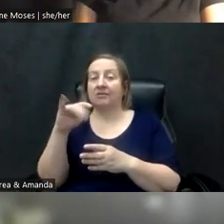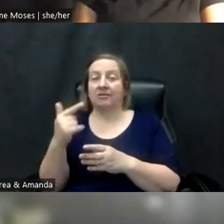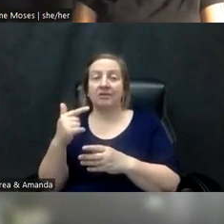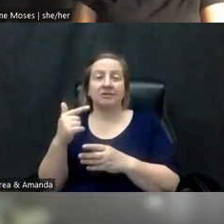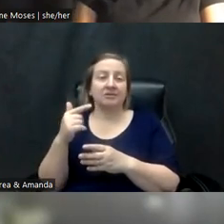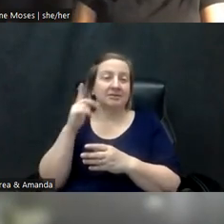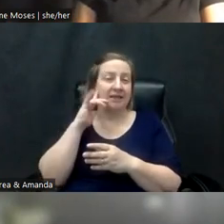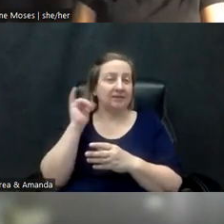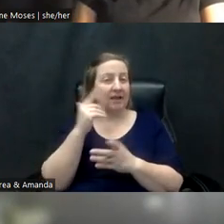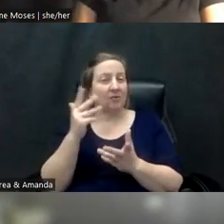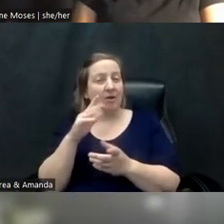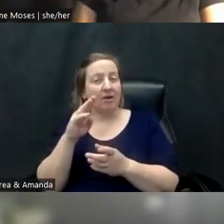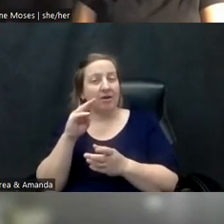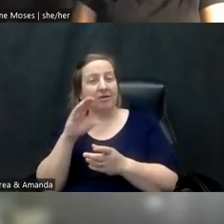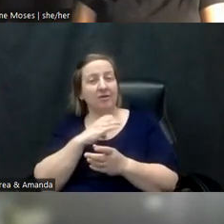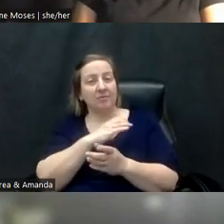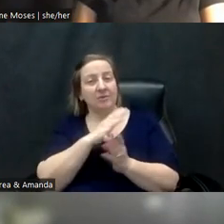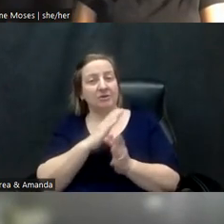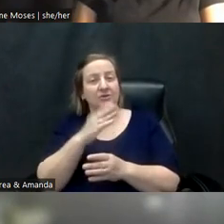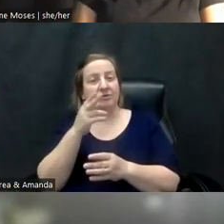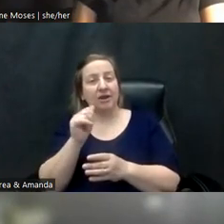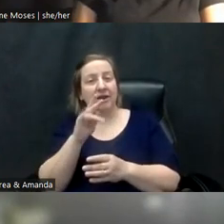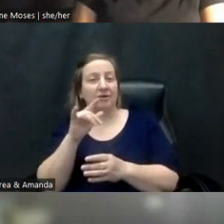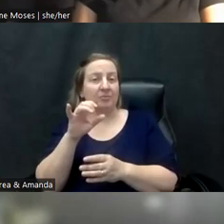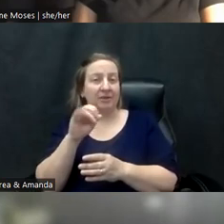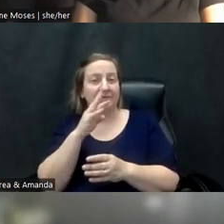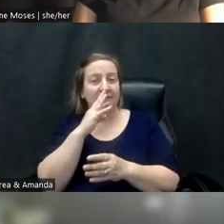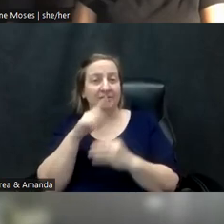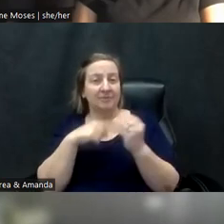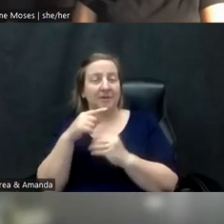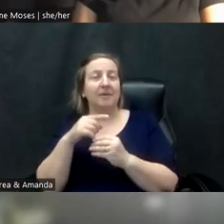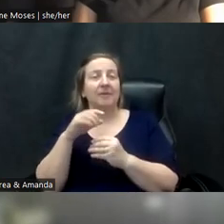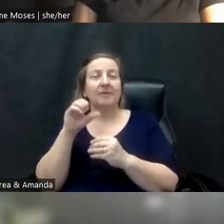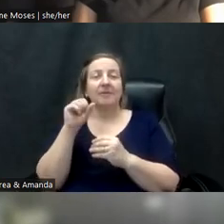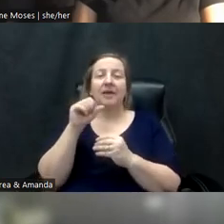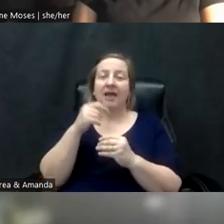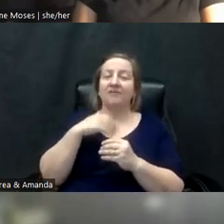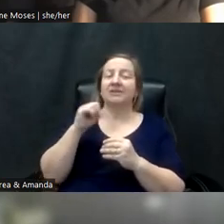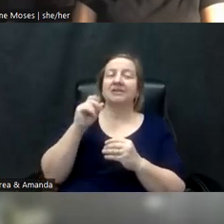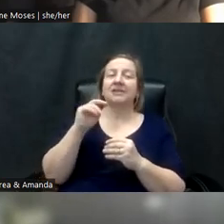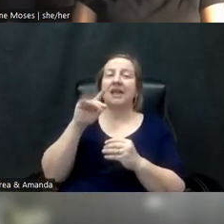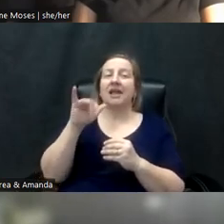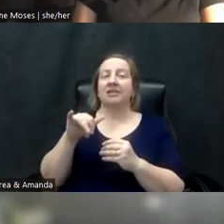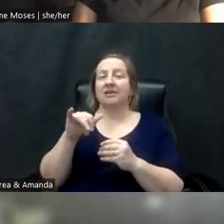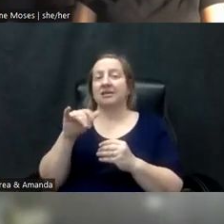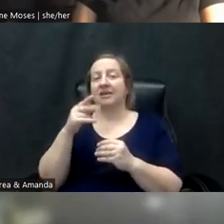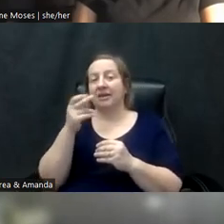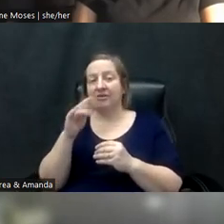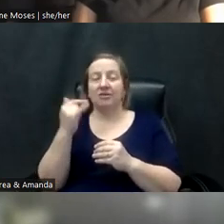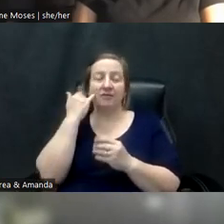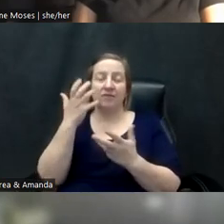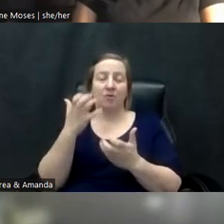about that I can never remember, something like Wildemeyer or something like that. They're entitled to a Skelly hearing if they wish to appeal the outcome.